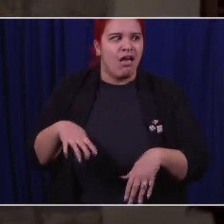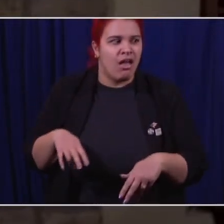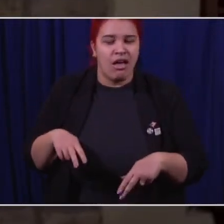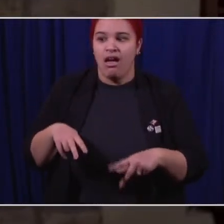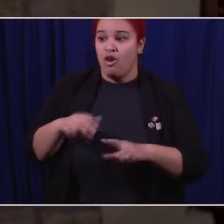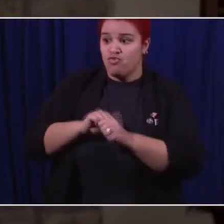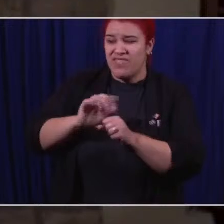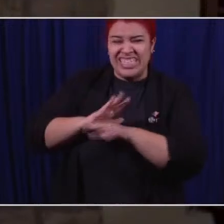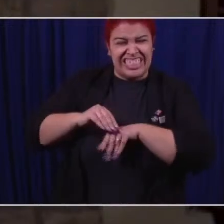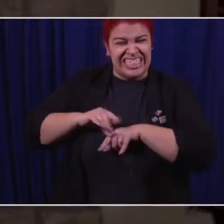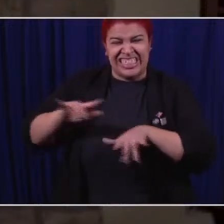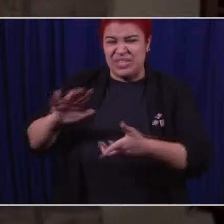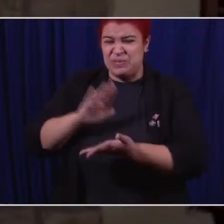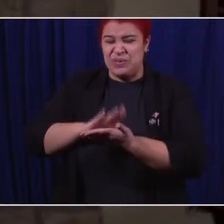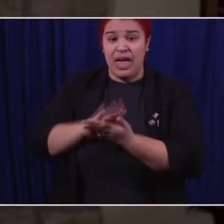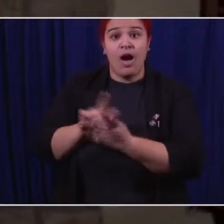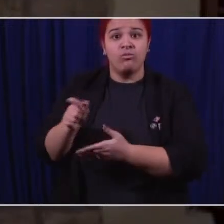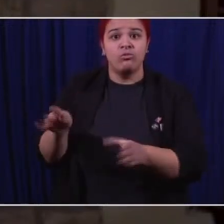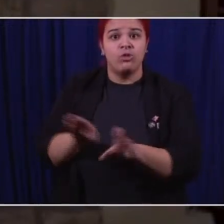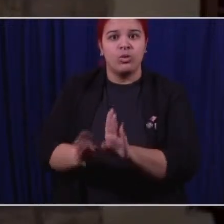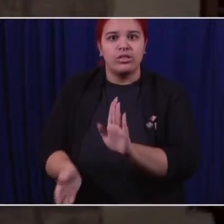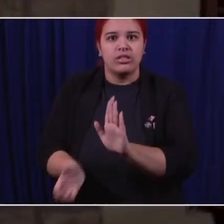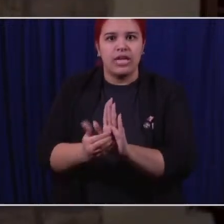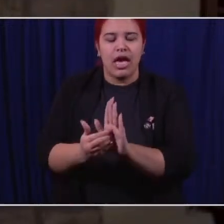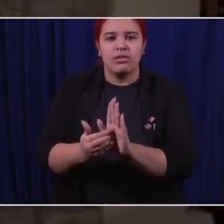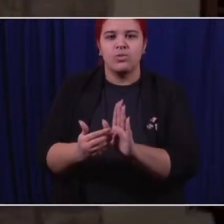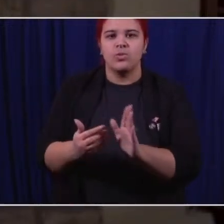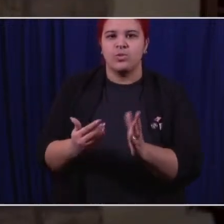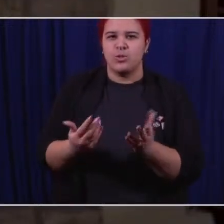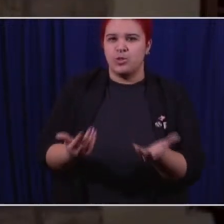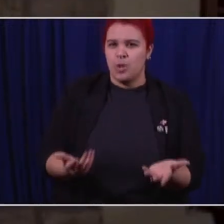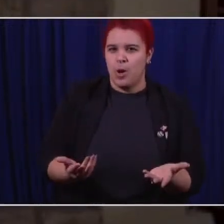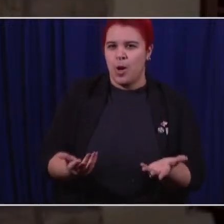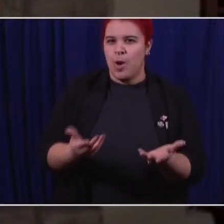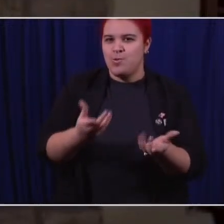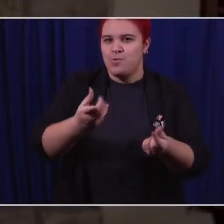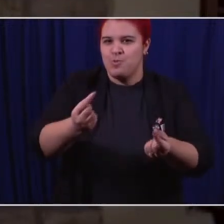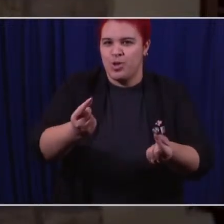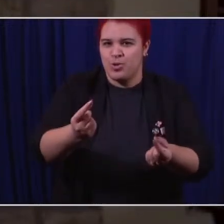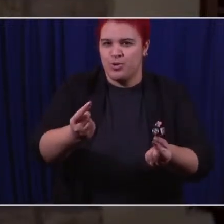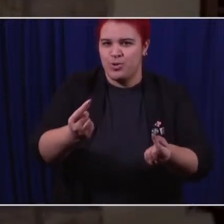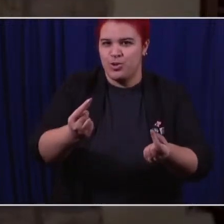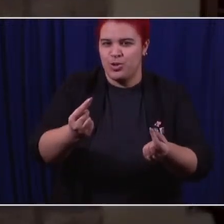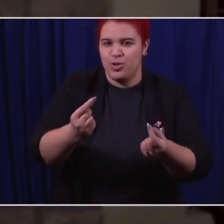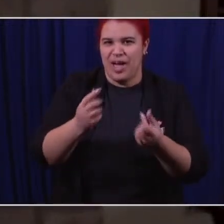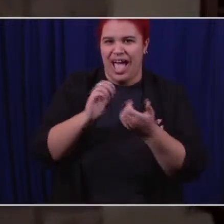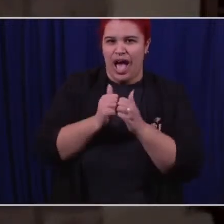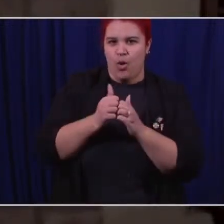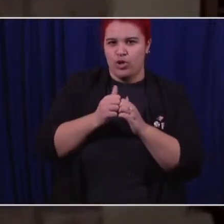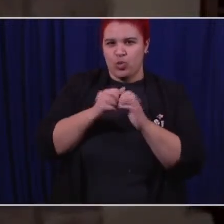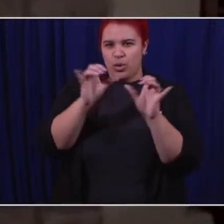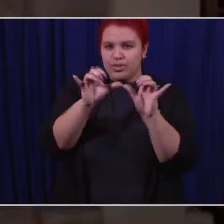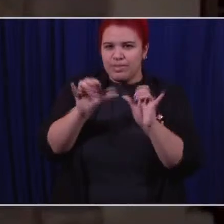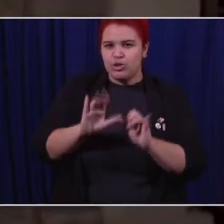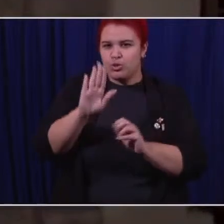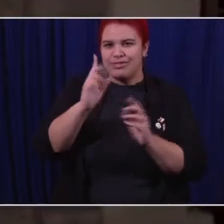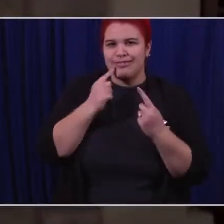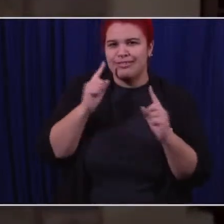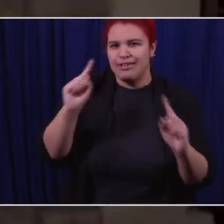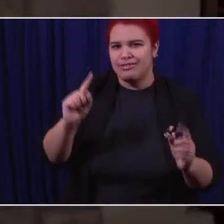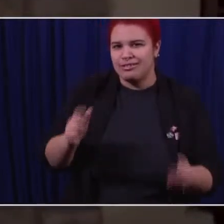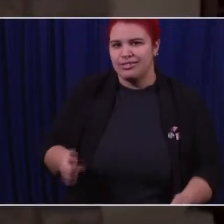both groups at the same time? And how will you know whether you're succeeding at both rather than failing at both? Well, if I understood the question correctly, you